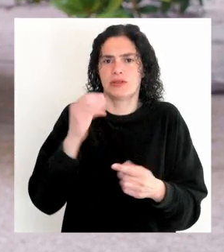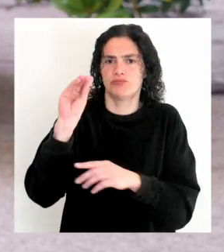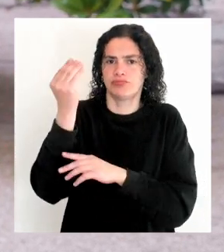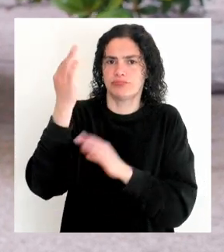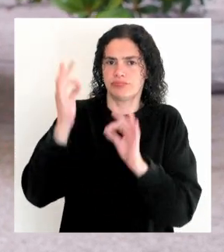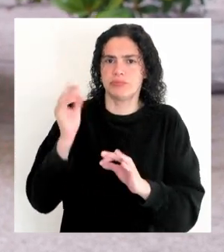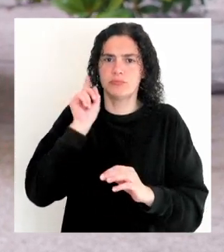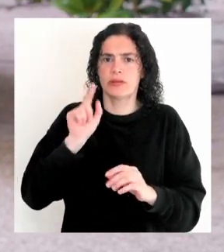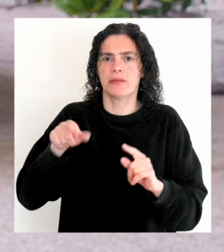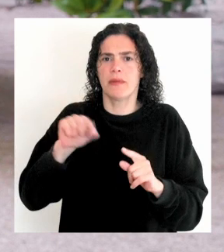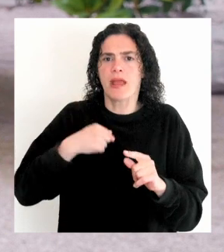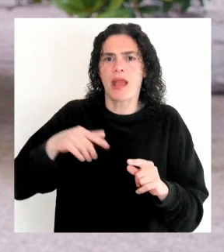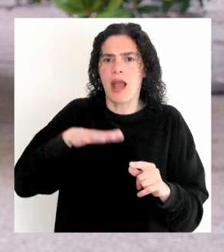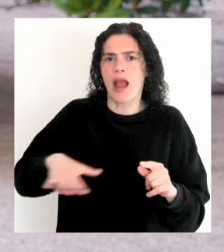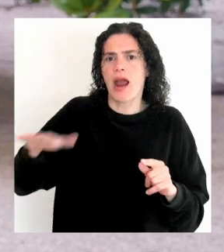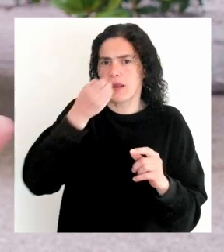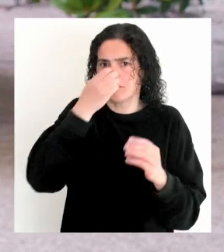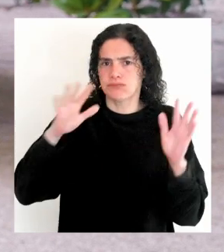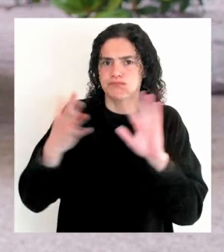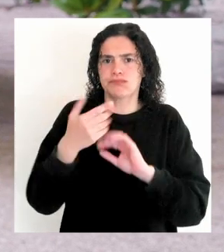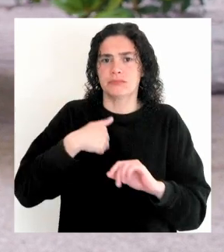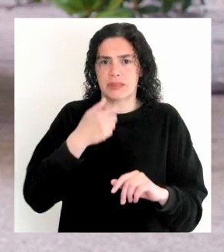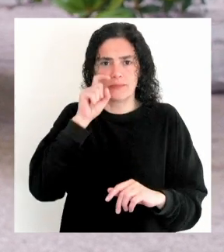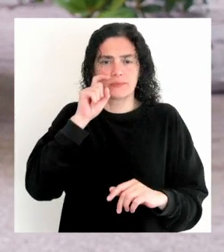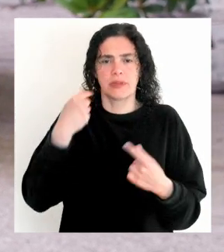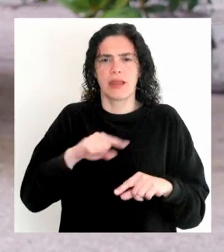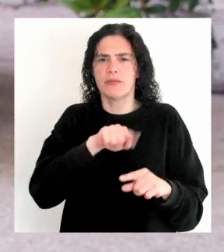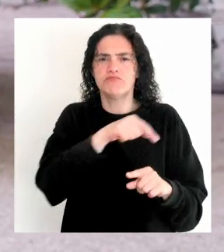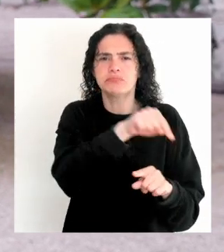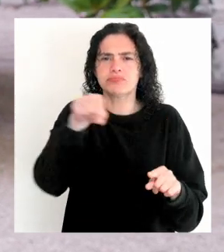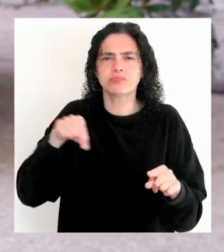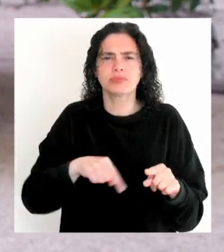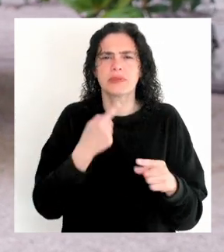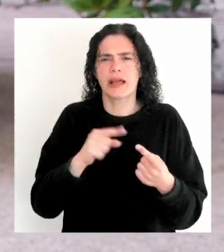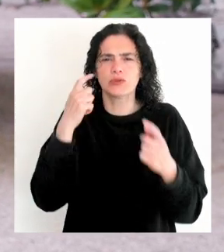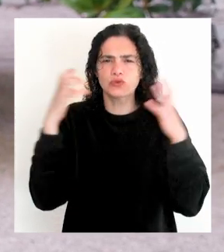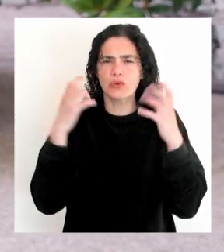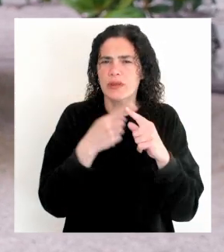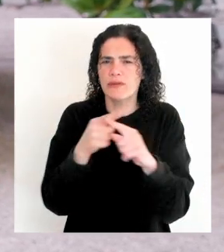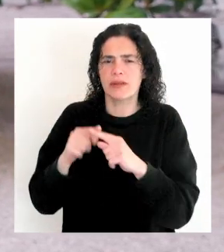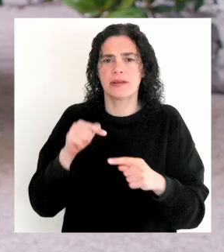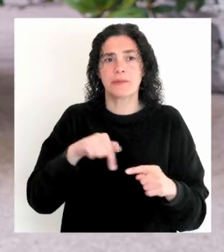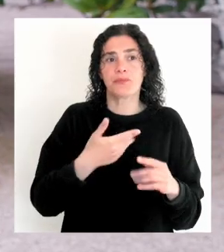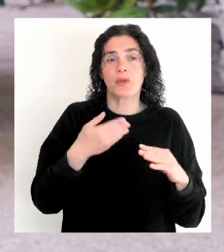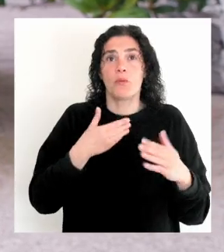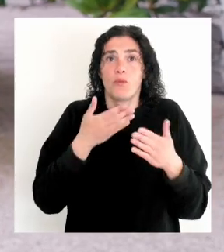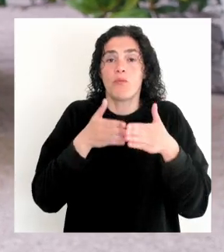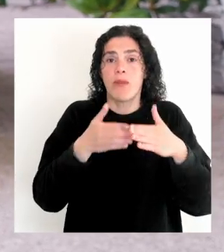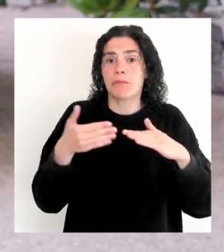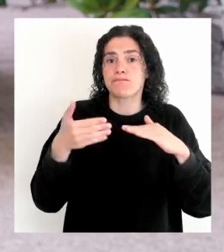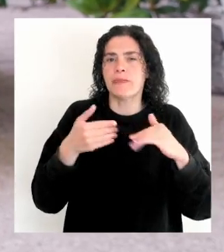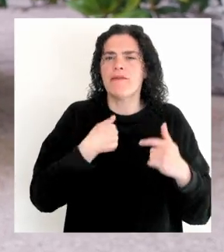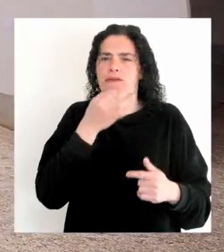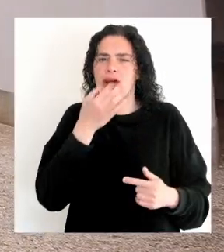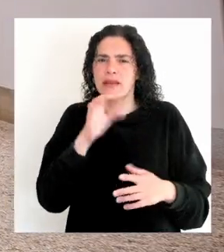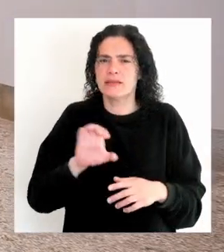military bases, oil refineries. In every place we found something different, and the harbor spoke about its city and the place in a different